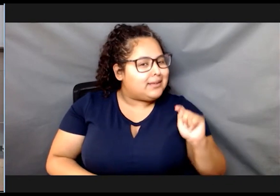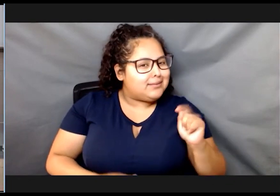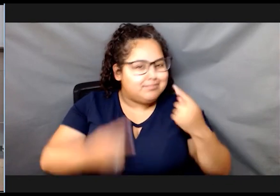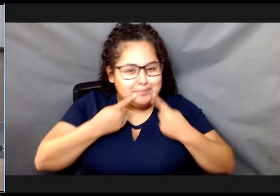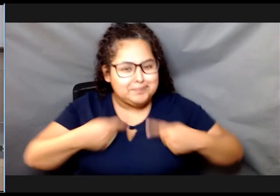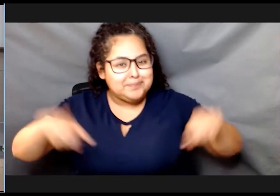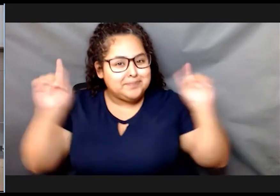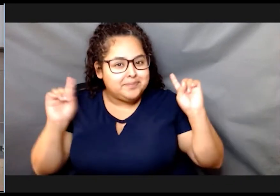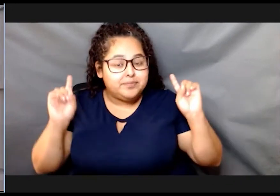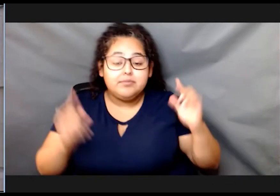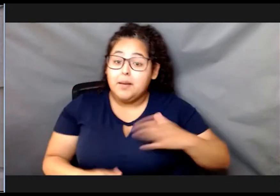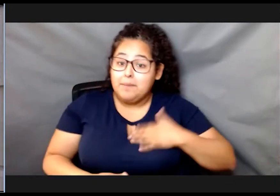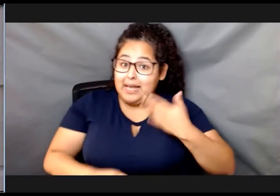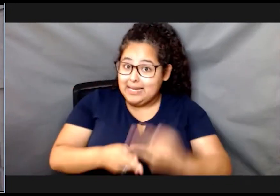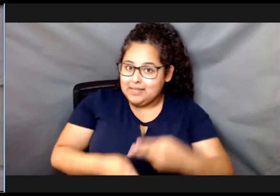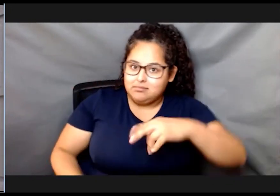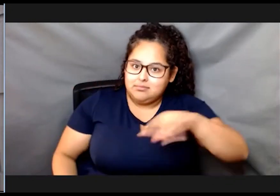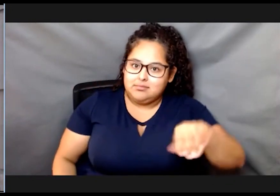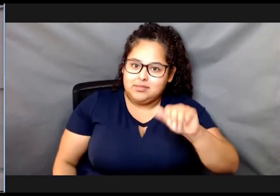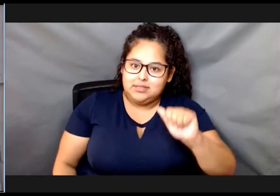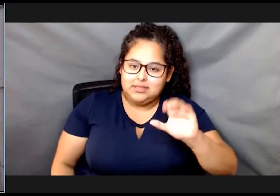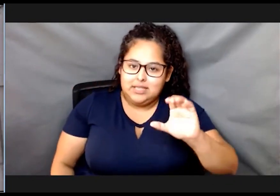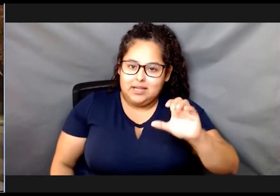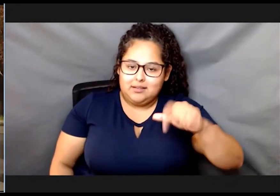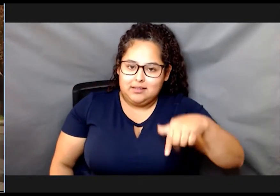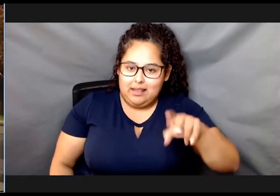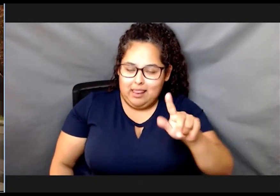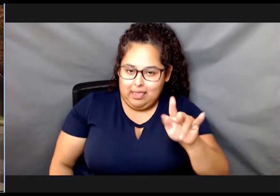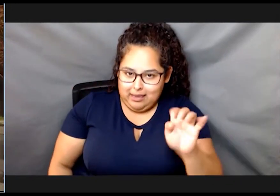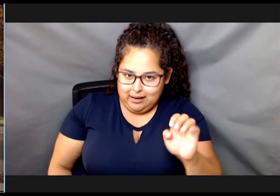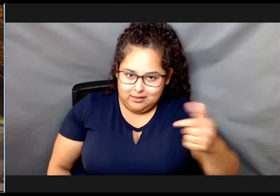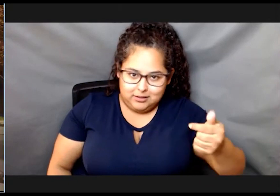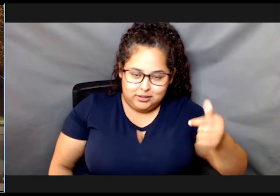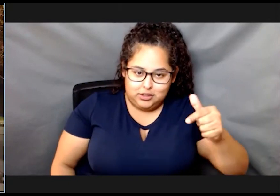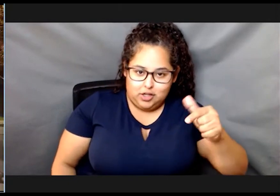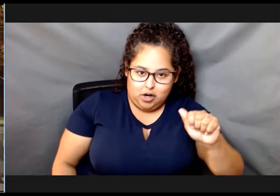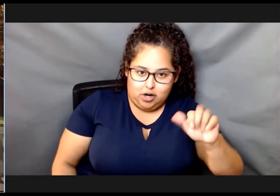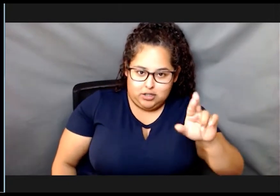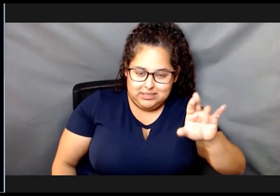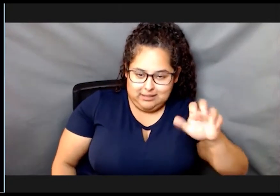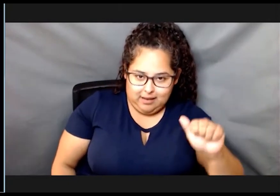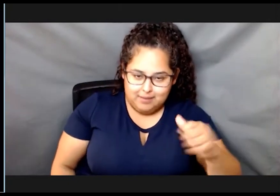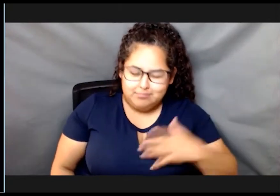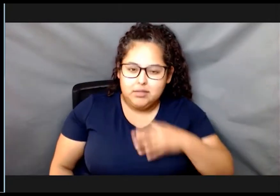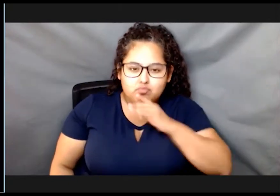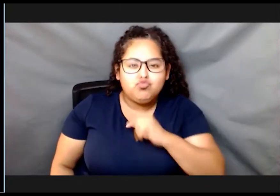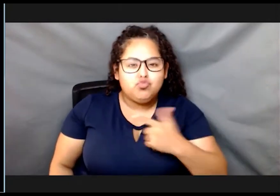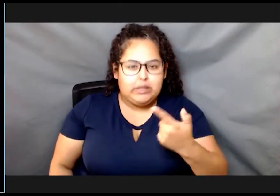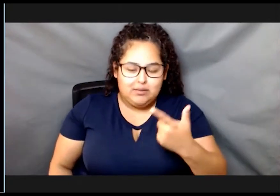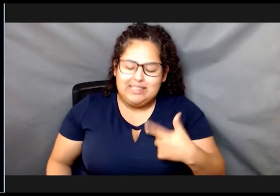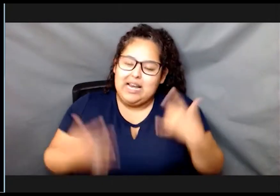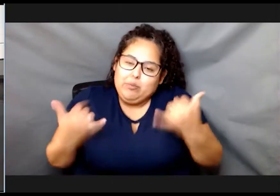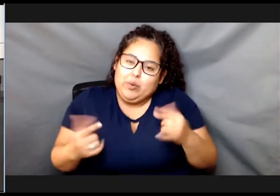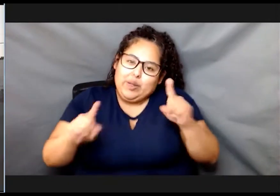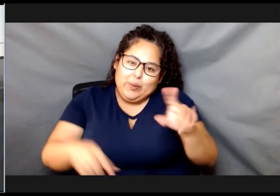My name is Jacqueline Garcia. I am 21 years old and I am currently attending Fresno City College. It usually takes about